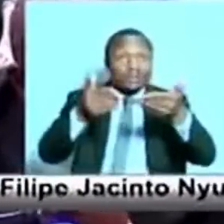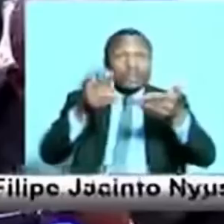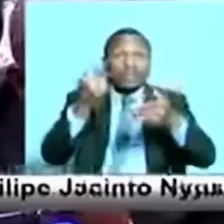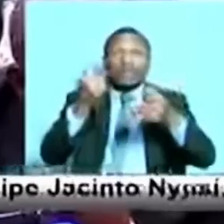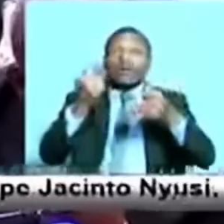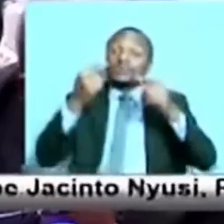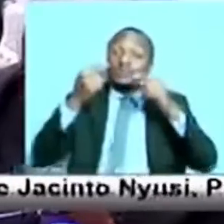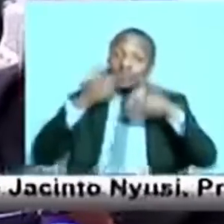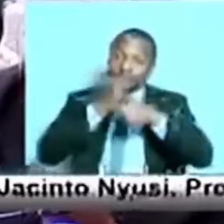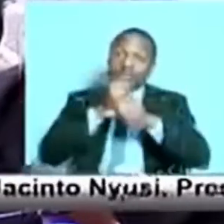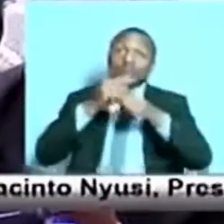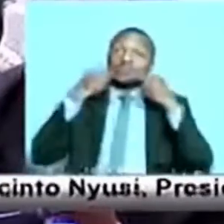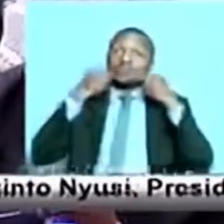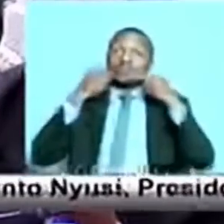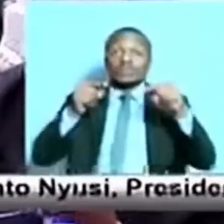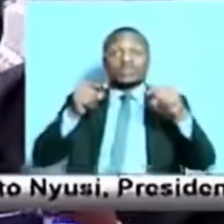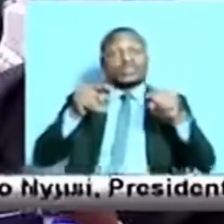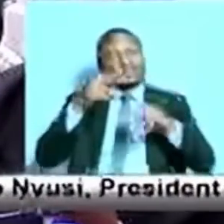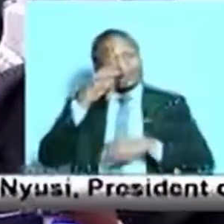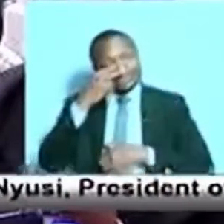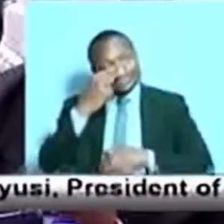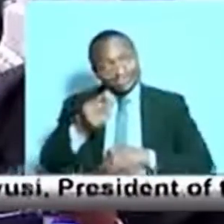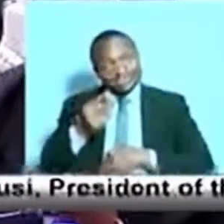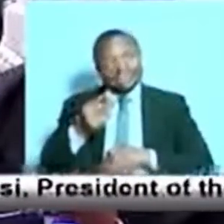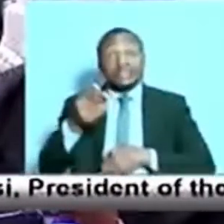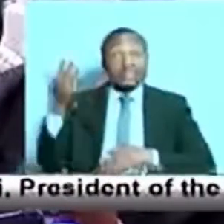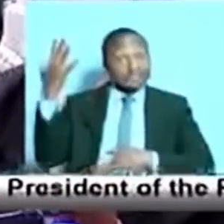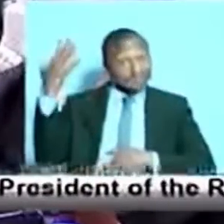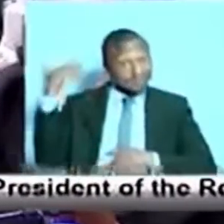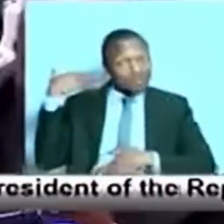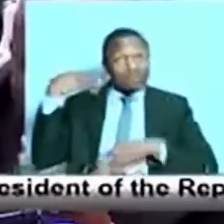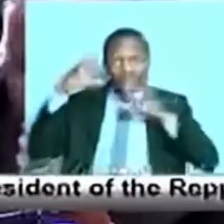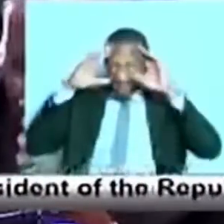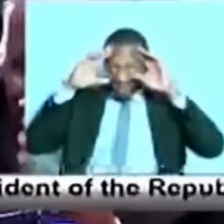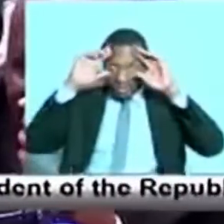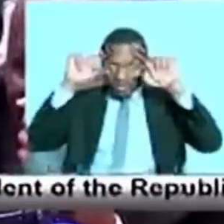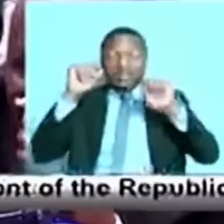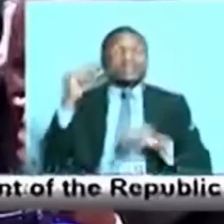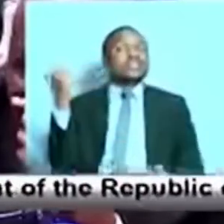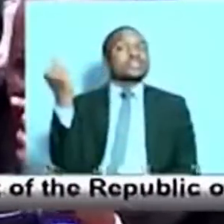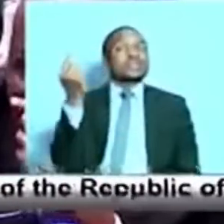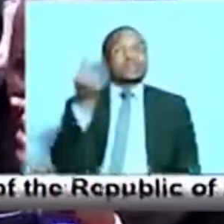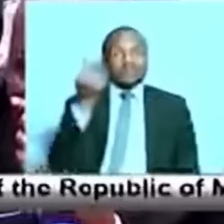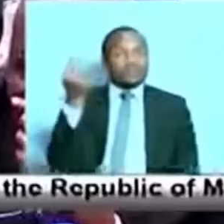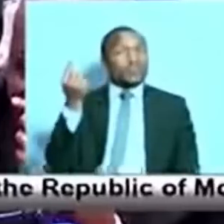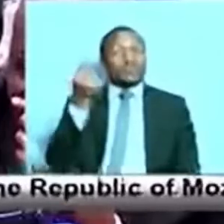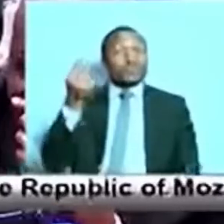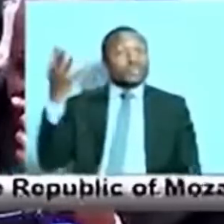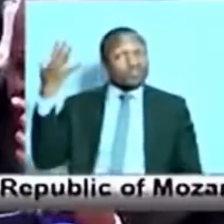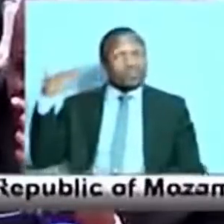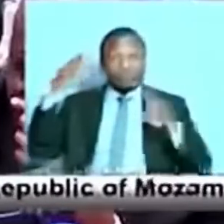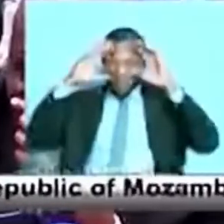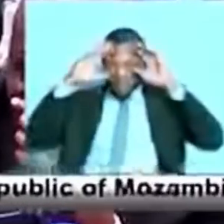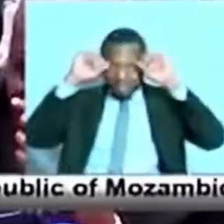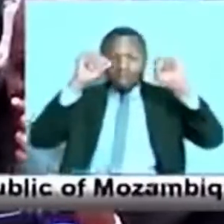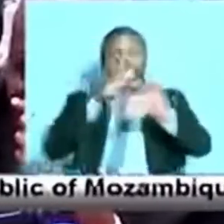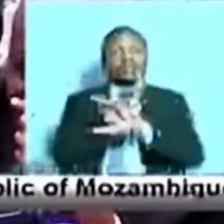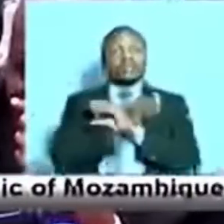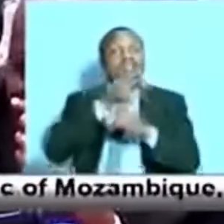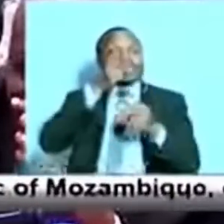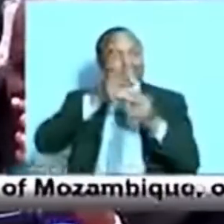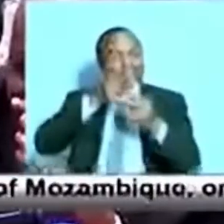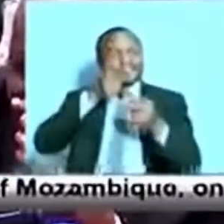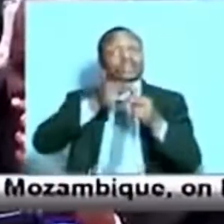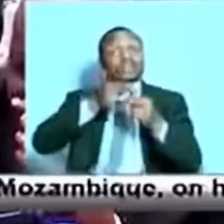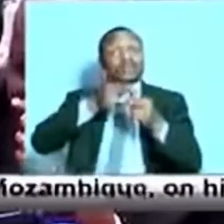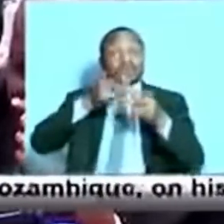that he was able to see the former president, the only existing former president of this country, in the name of President